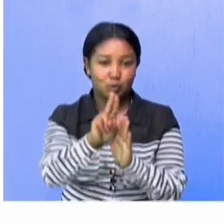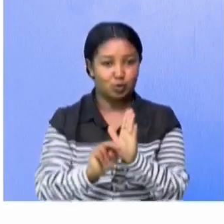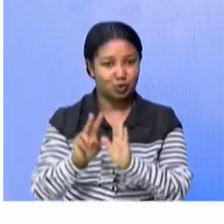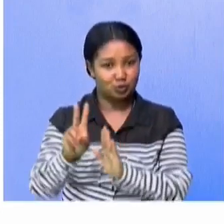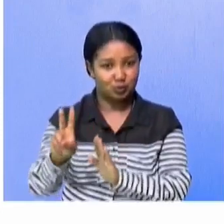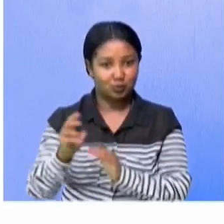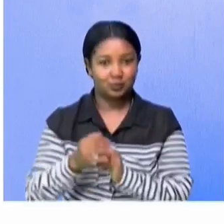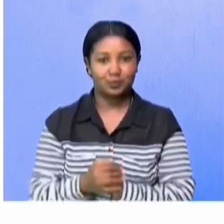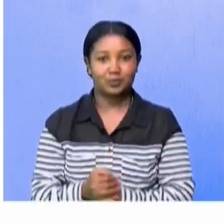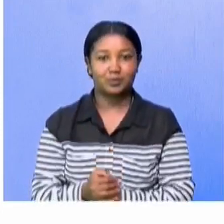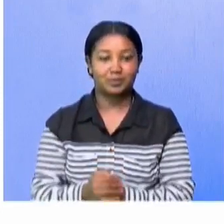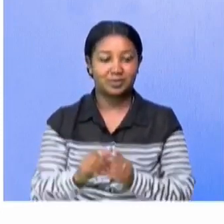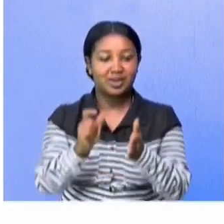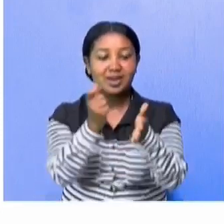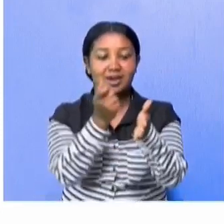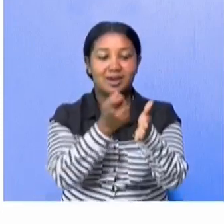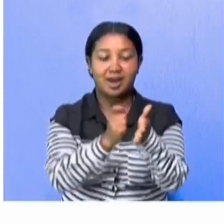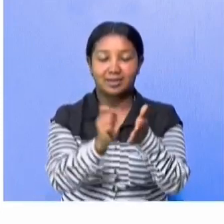Writing.